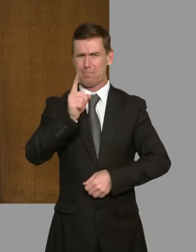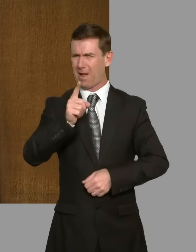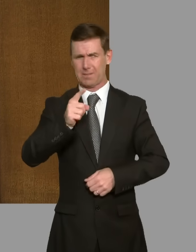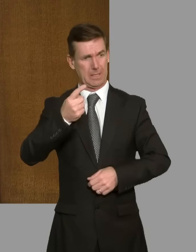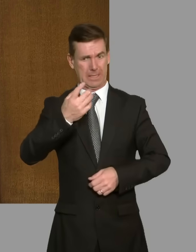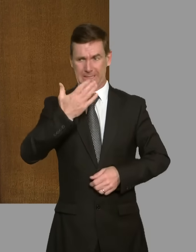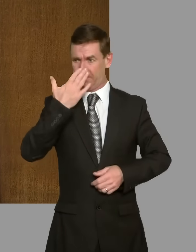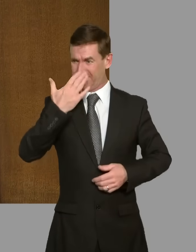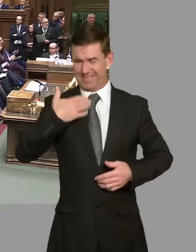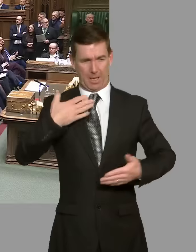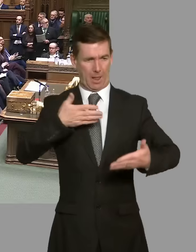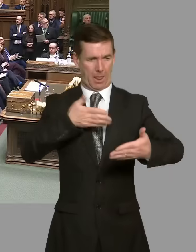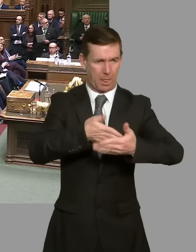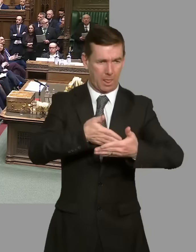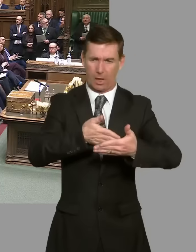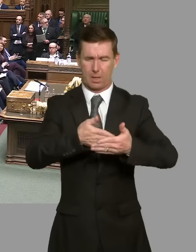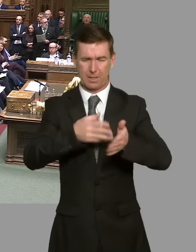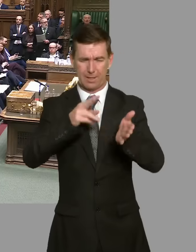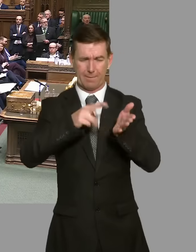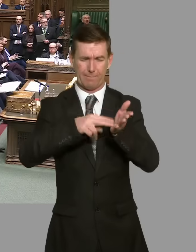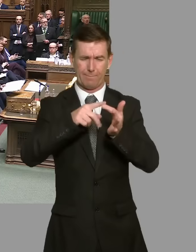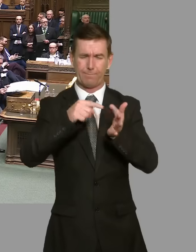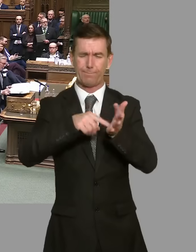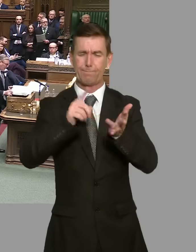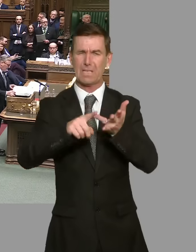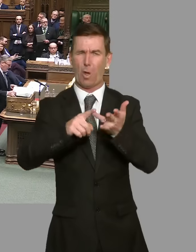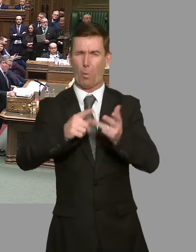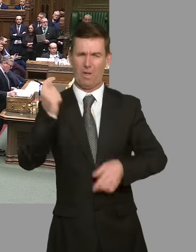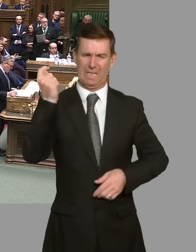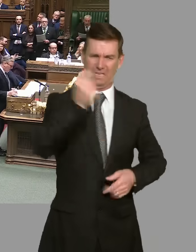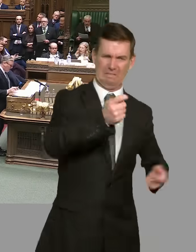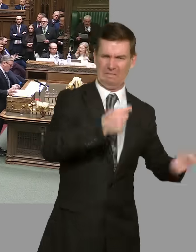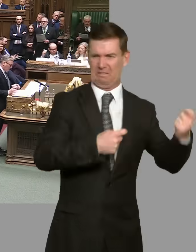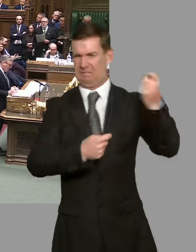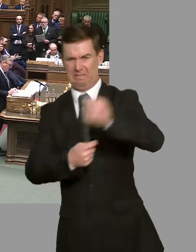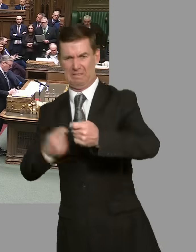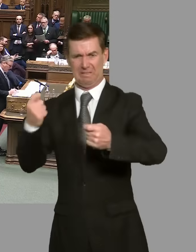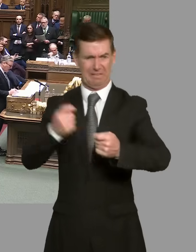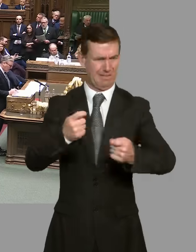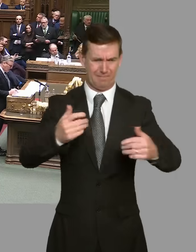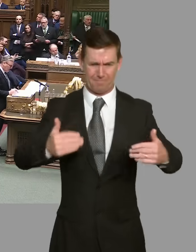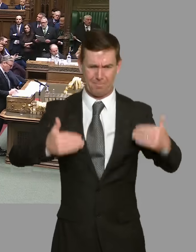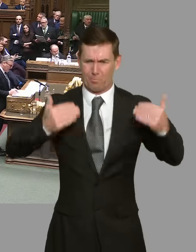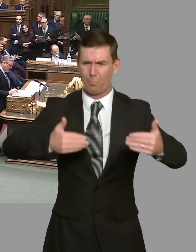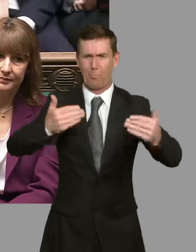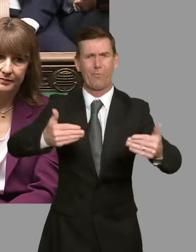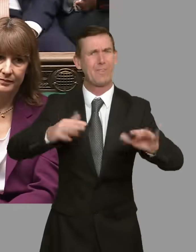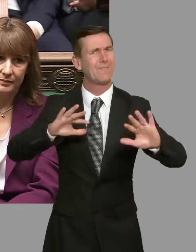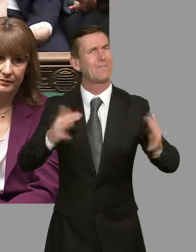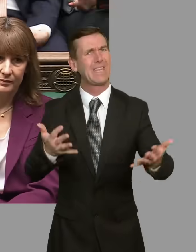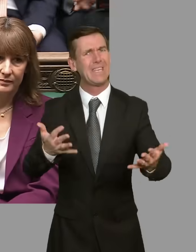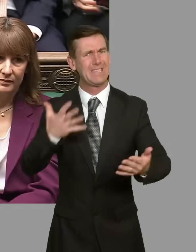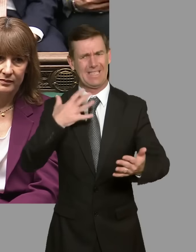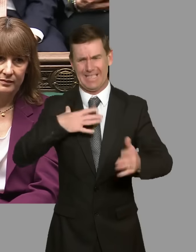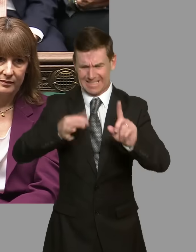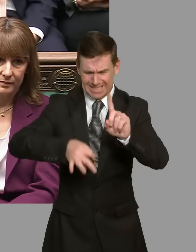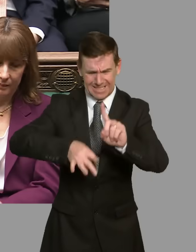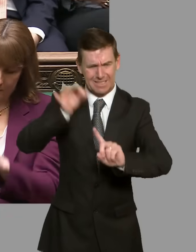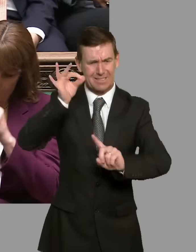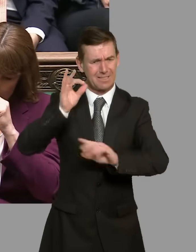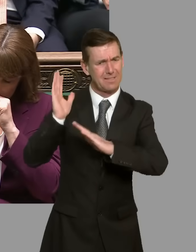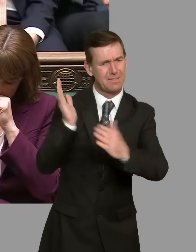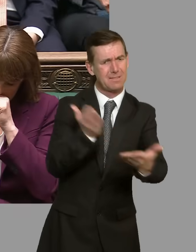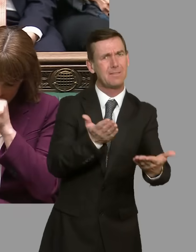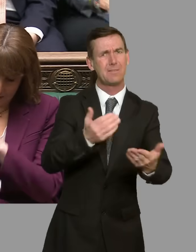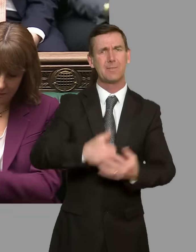start to deliver for the people? Well, can I thank her for her question? The Belfast Good Friday Agreement is one of the